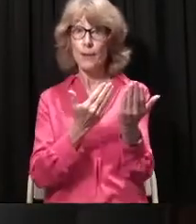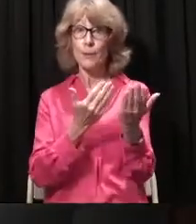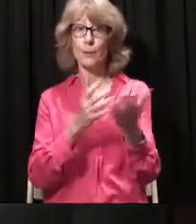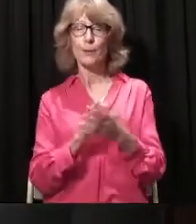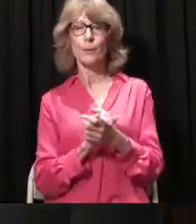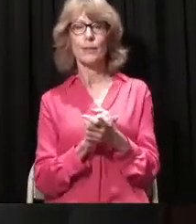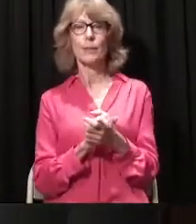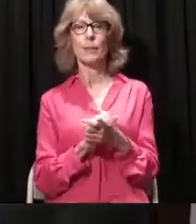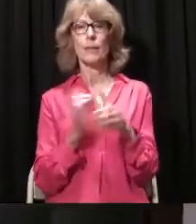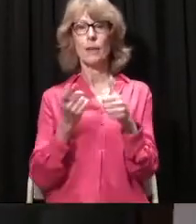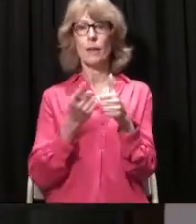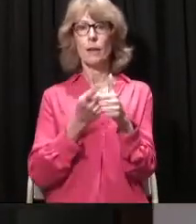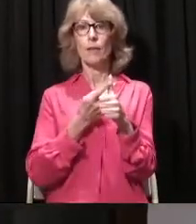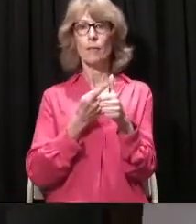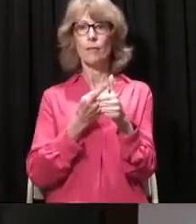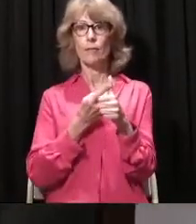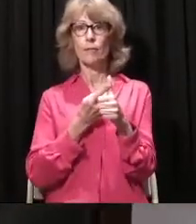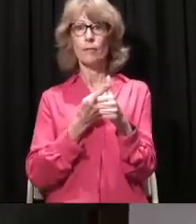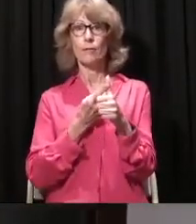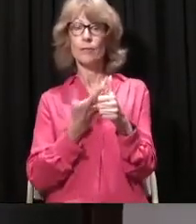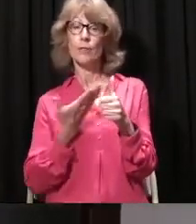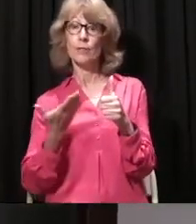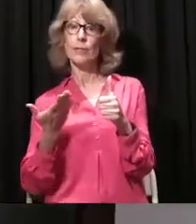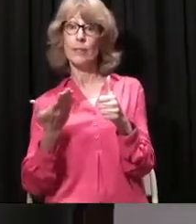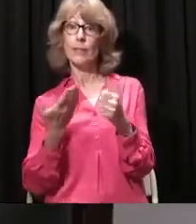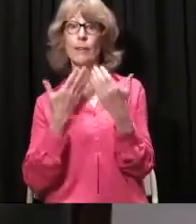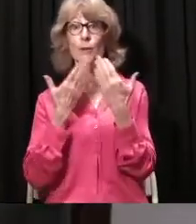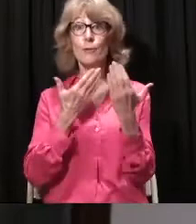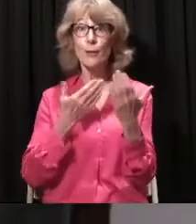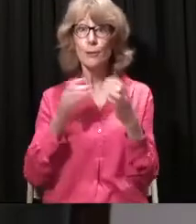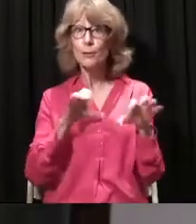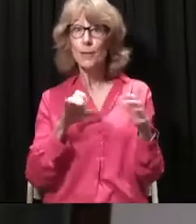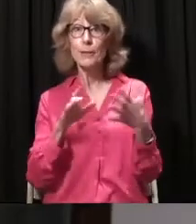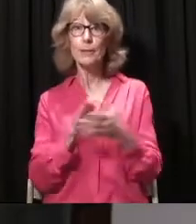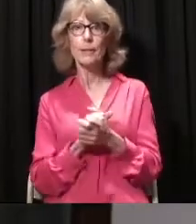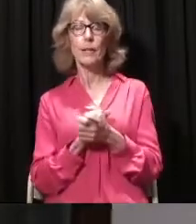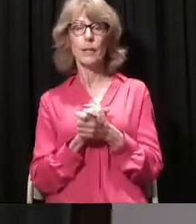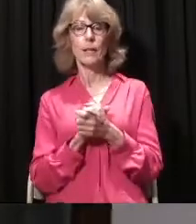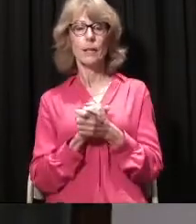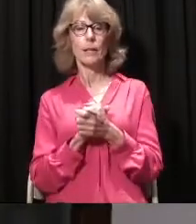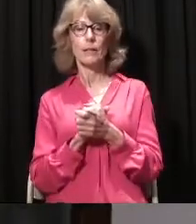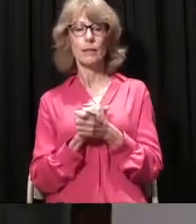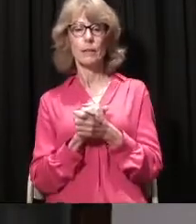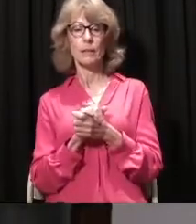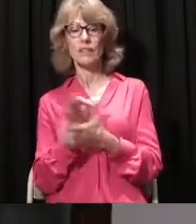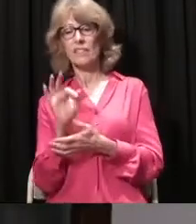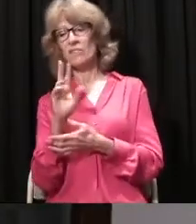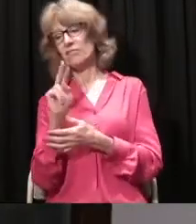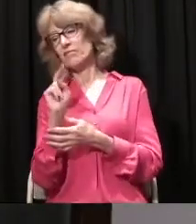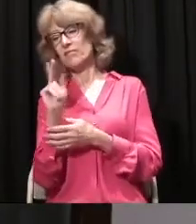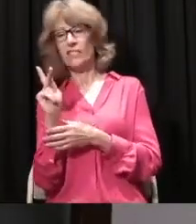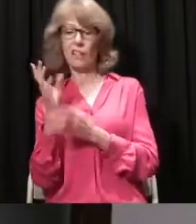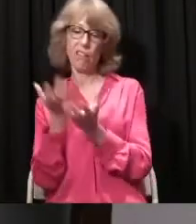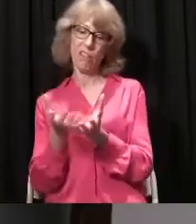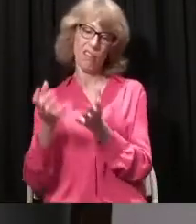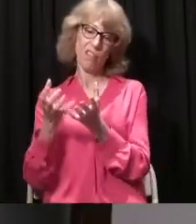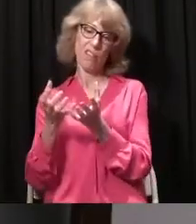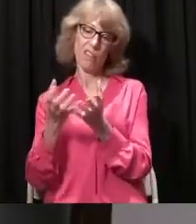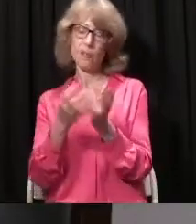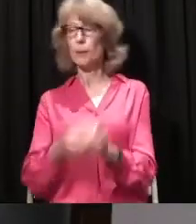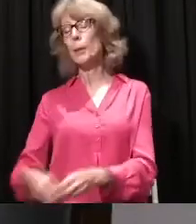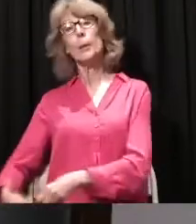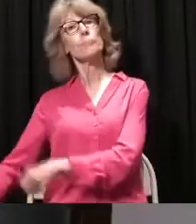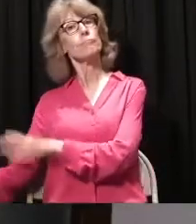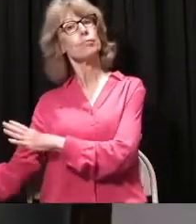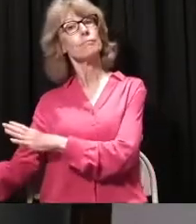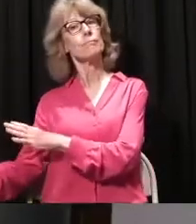thing gratitude does is it removes the wall of the funk. Because the funk's all about you. You're just kind of stuck